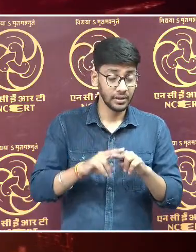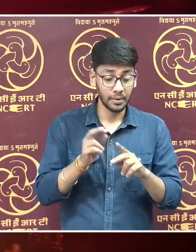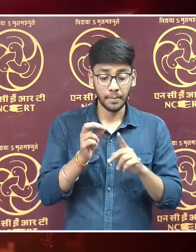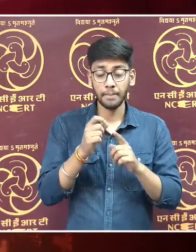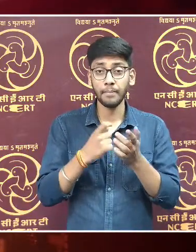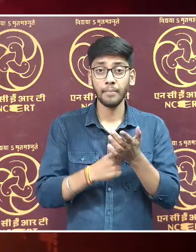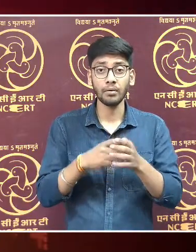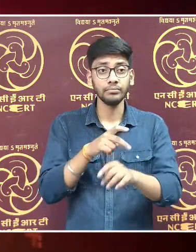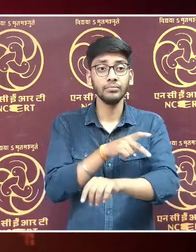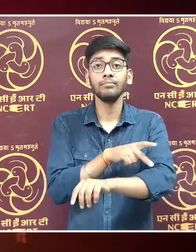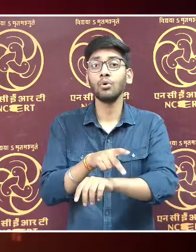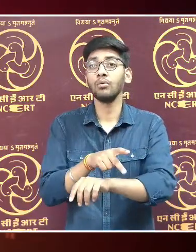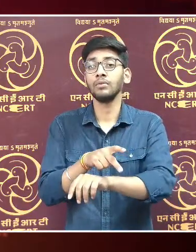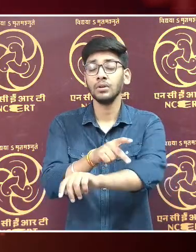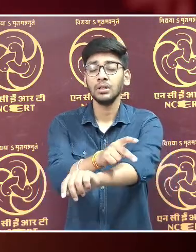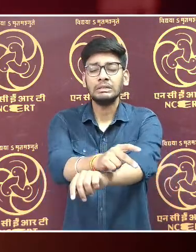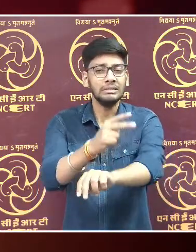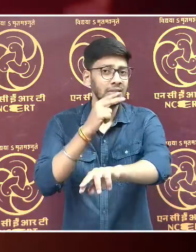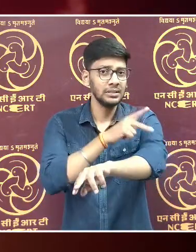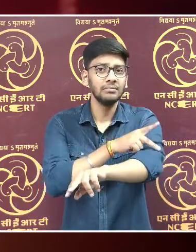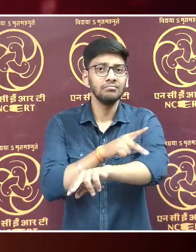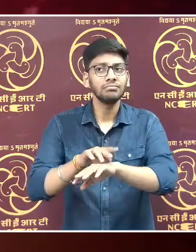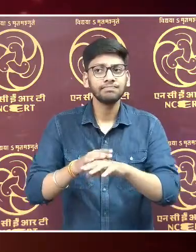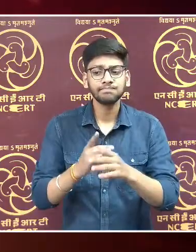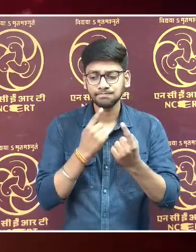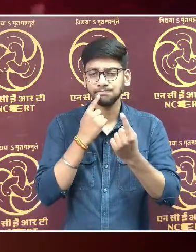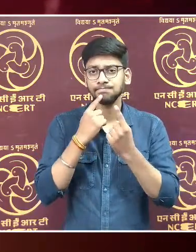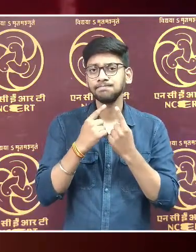we we test them through